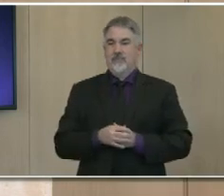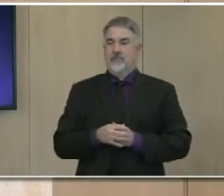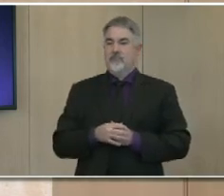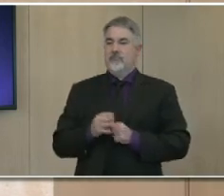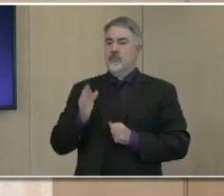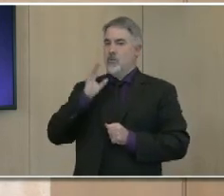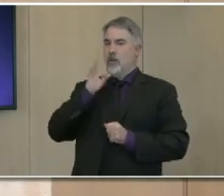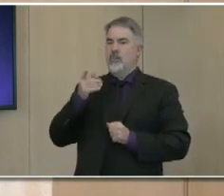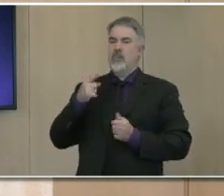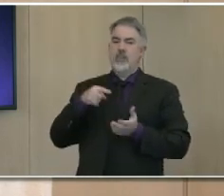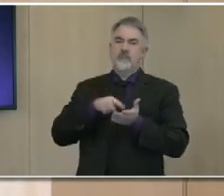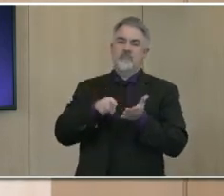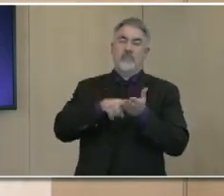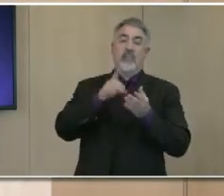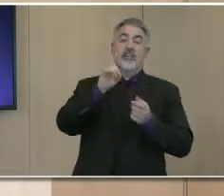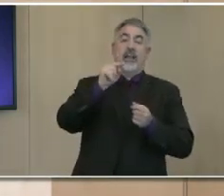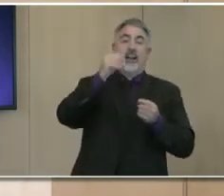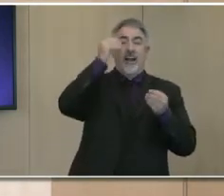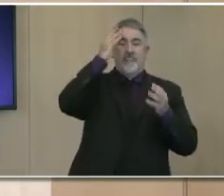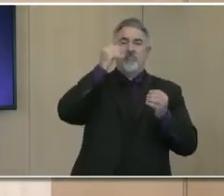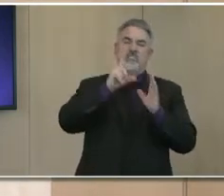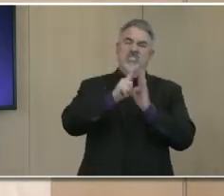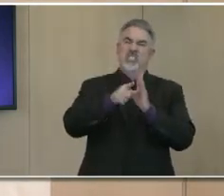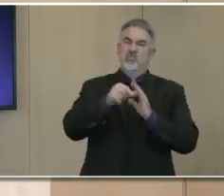Dr. Wooten.